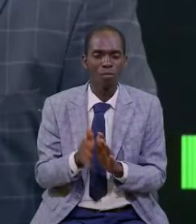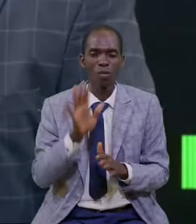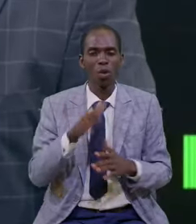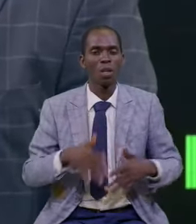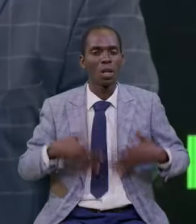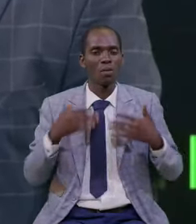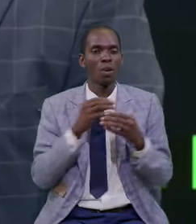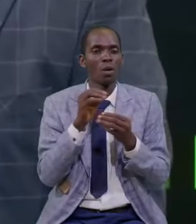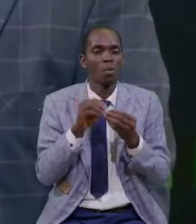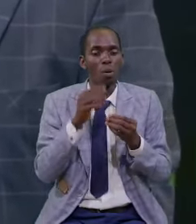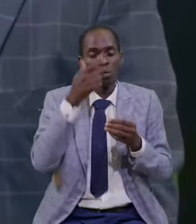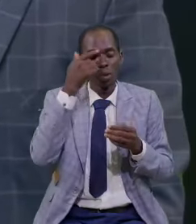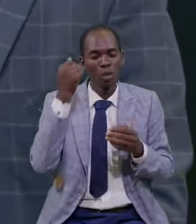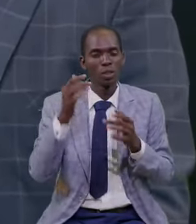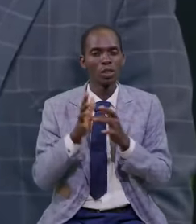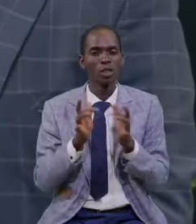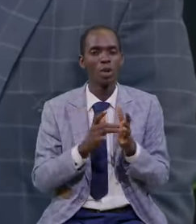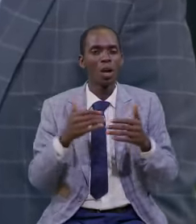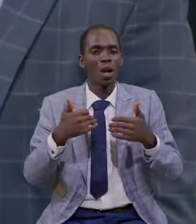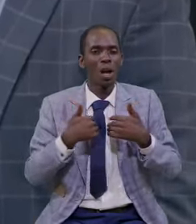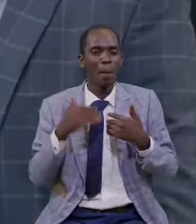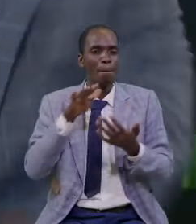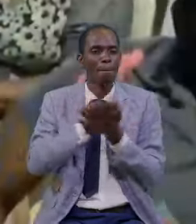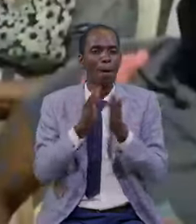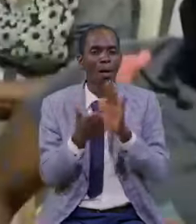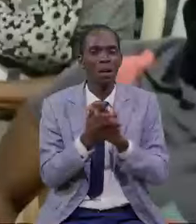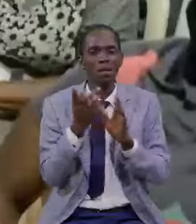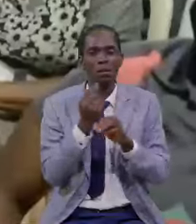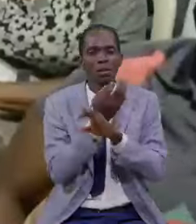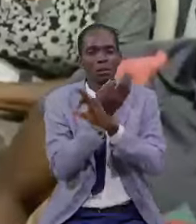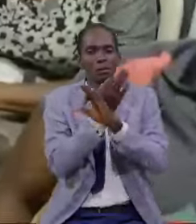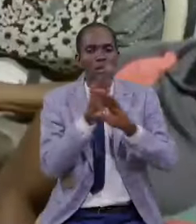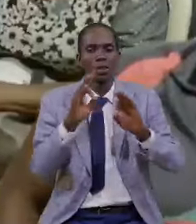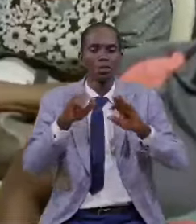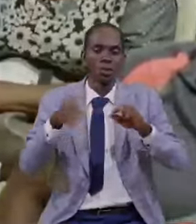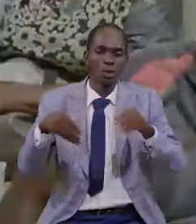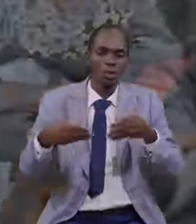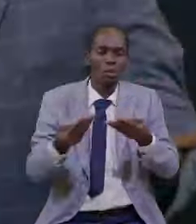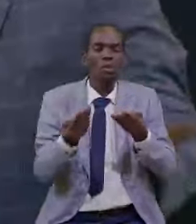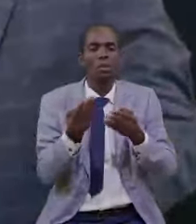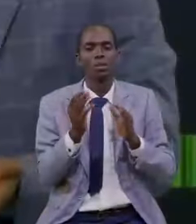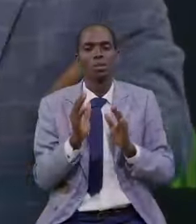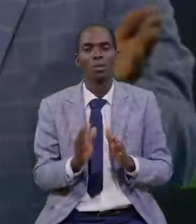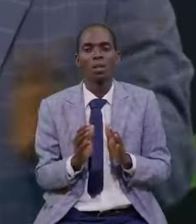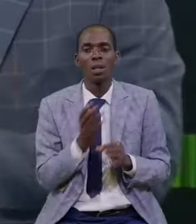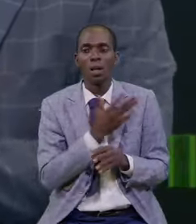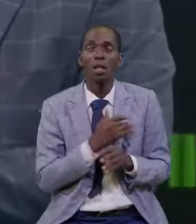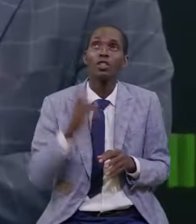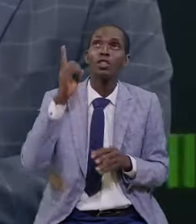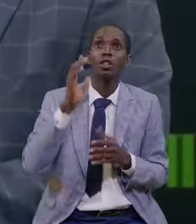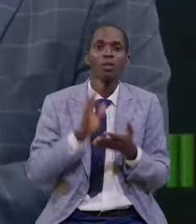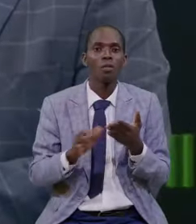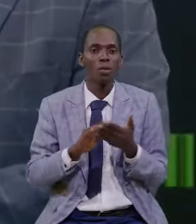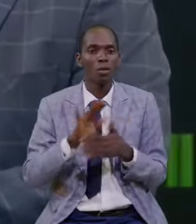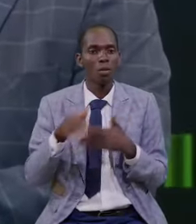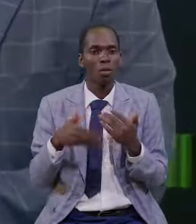has become the freedom giver. And he forgives all your sin and sets